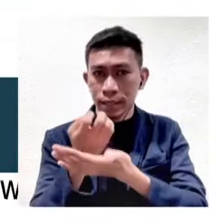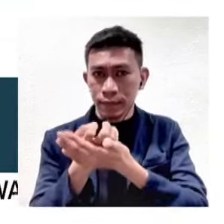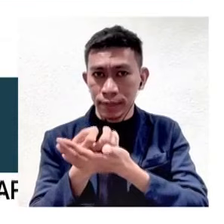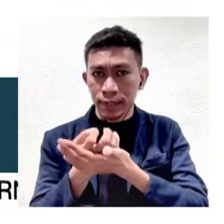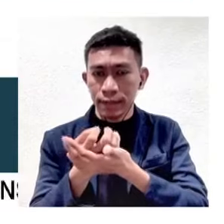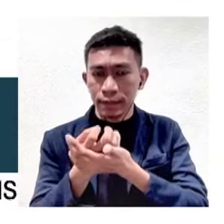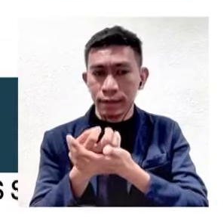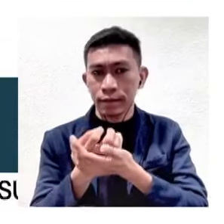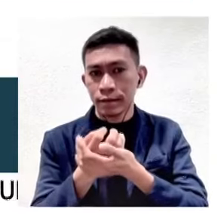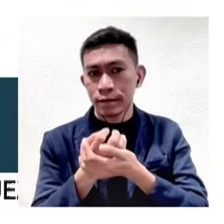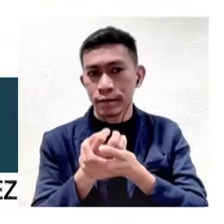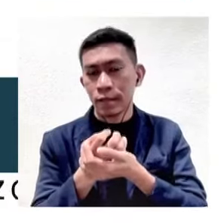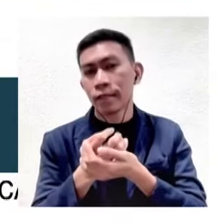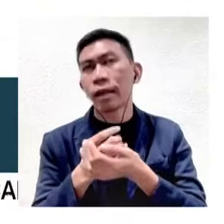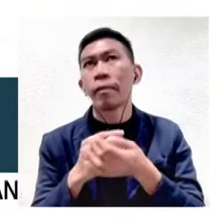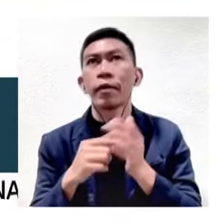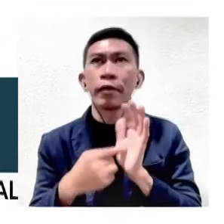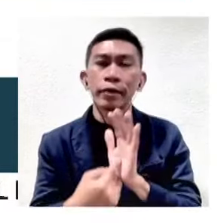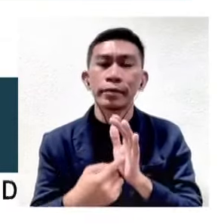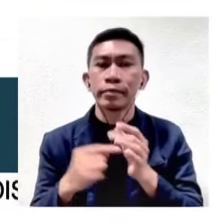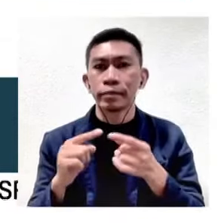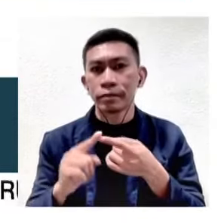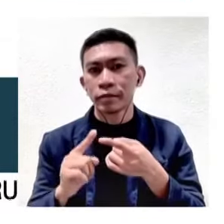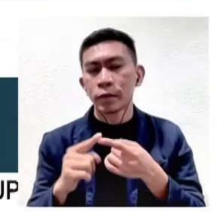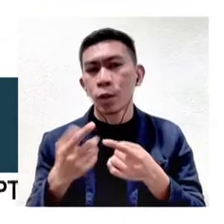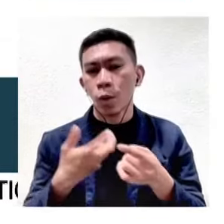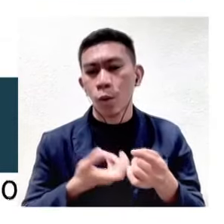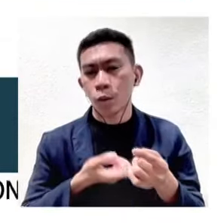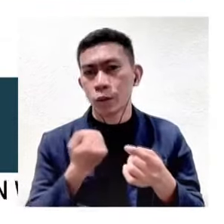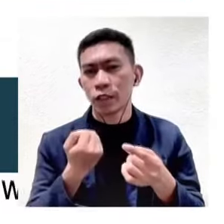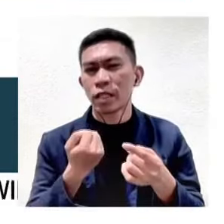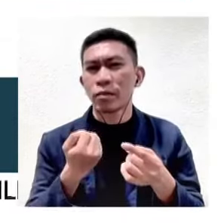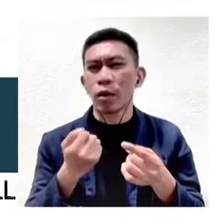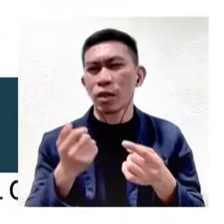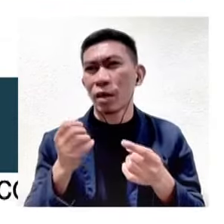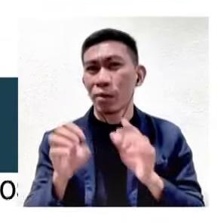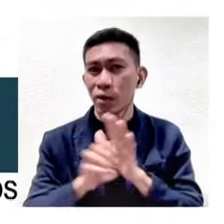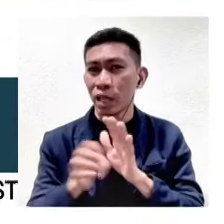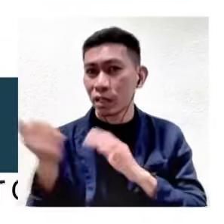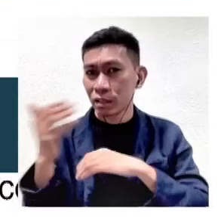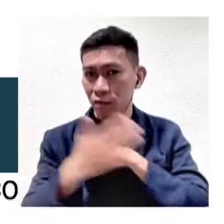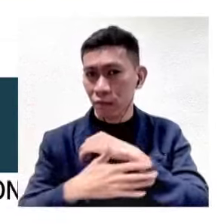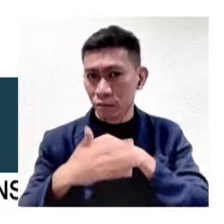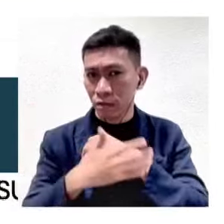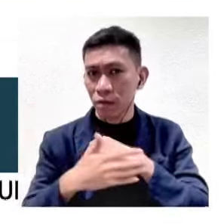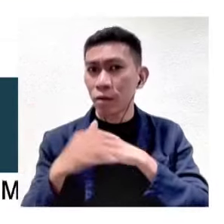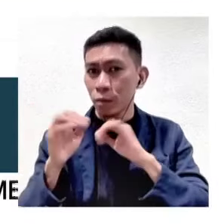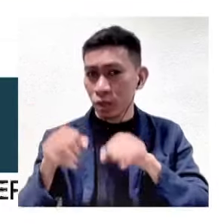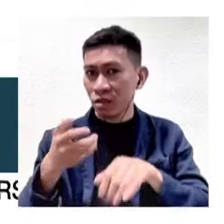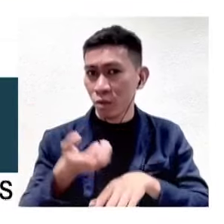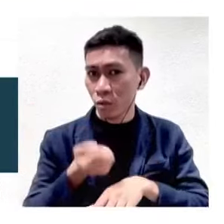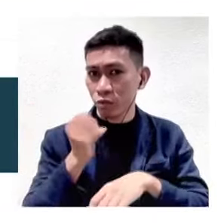You're now referring to ownership, foreign ownership, et cetera, et cetera. Now,